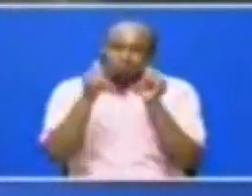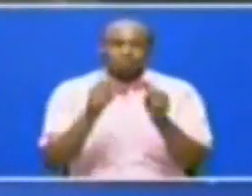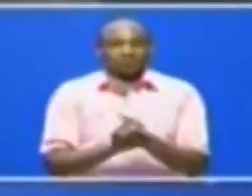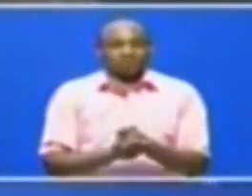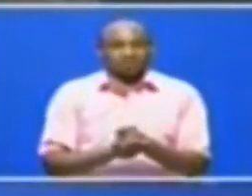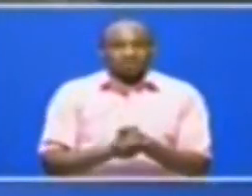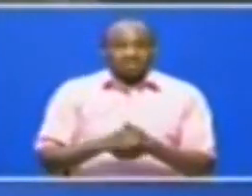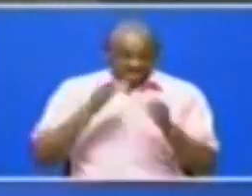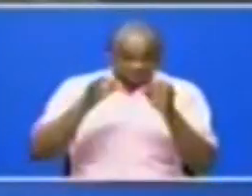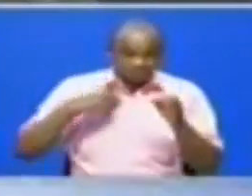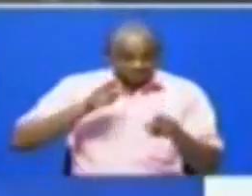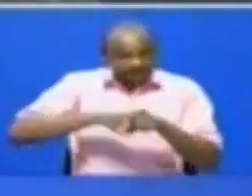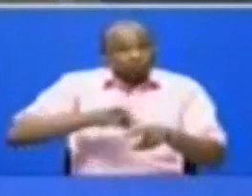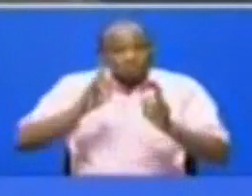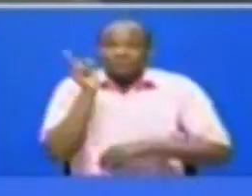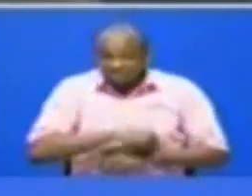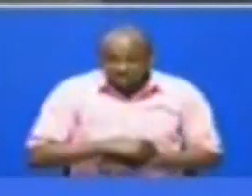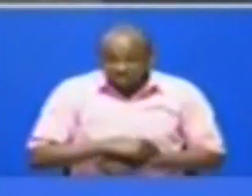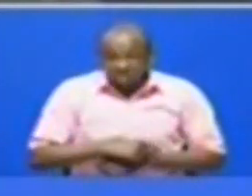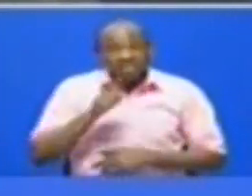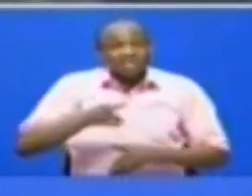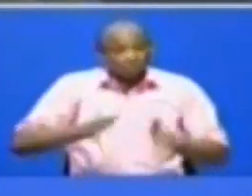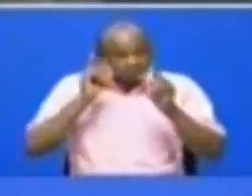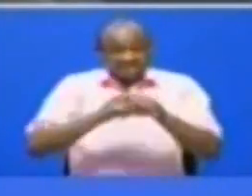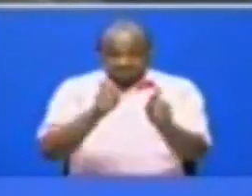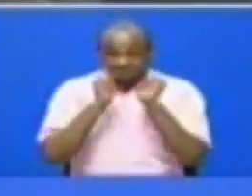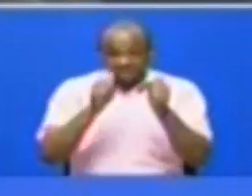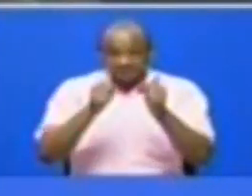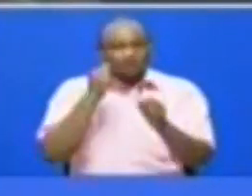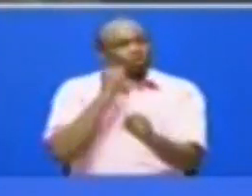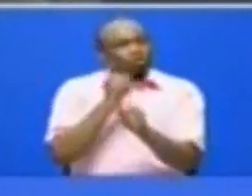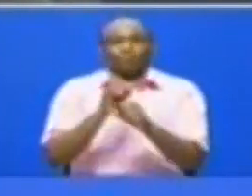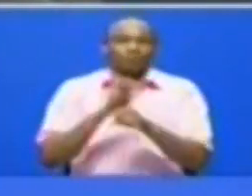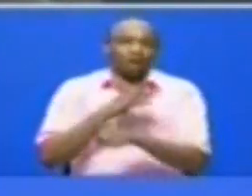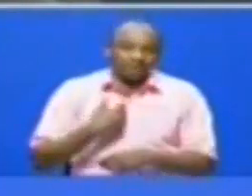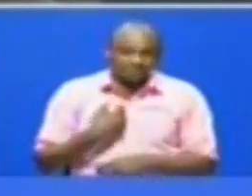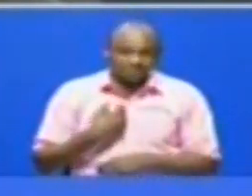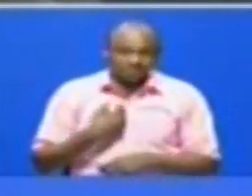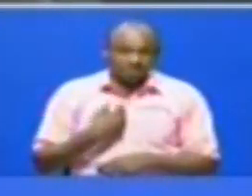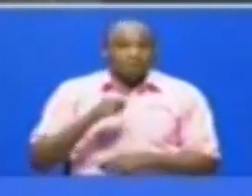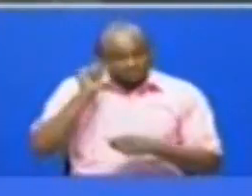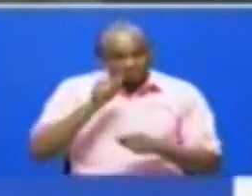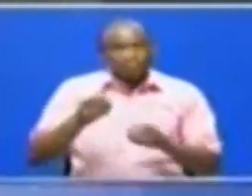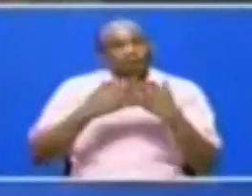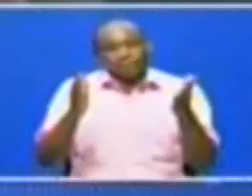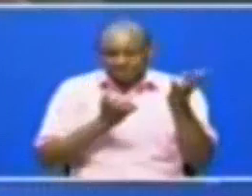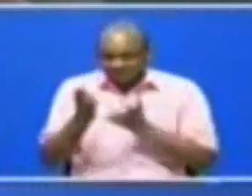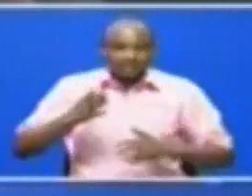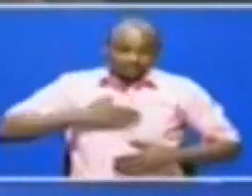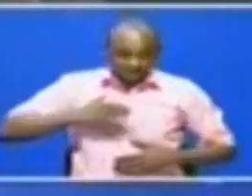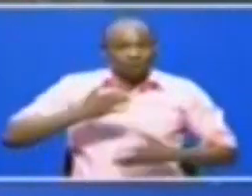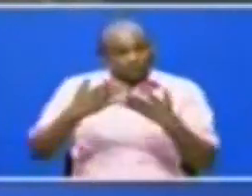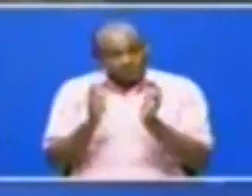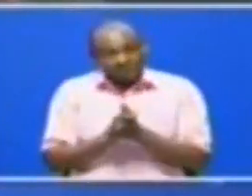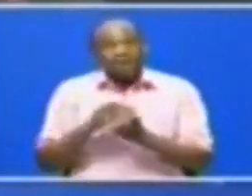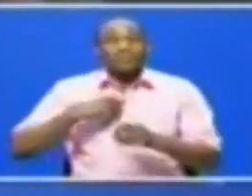hata ikishatengenezwa barabara ikiwa sawa kukiwa na kazi, mimi nami nitajifungulia mabiashara zangu,